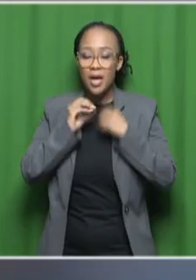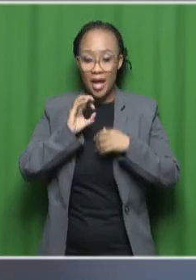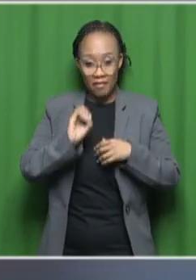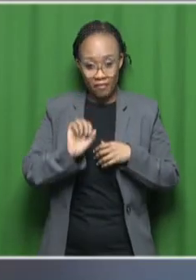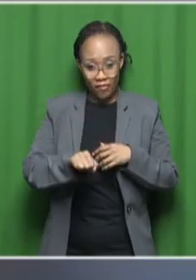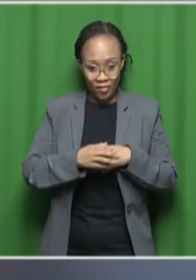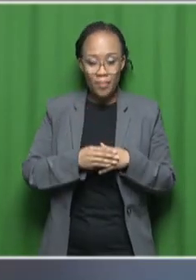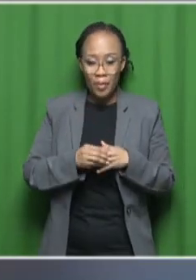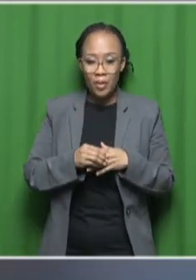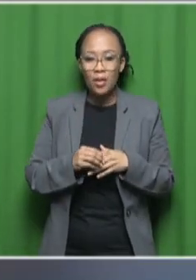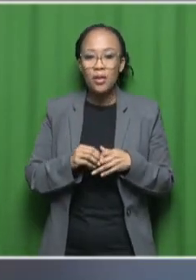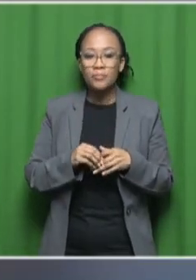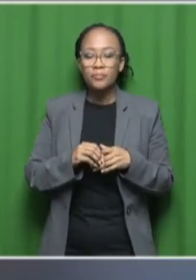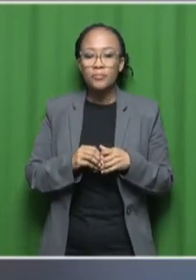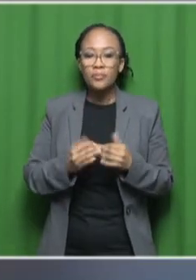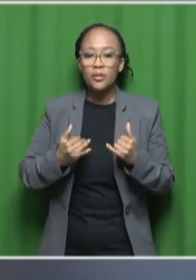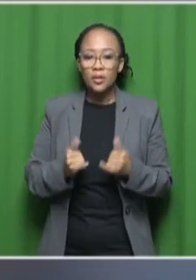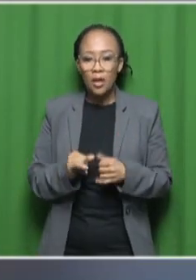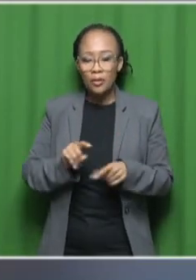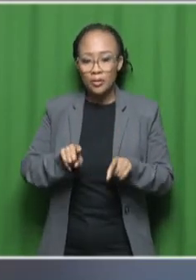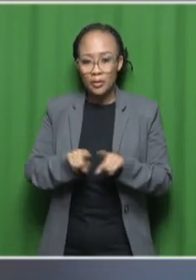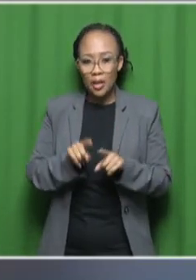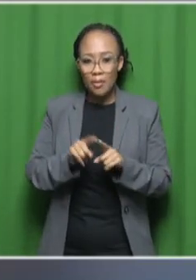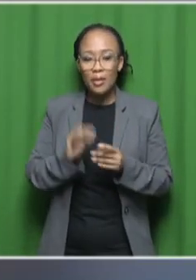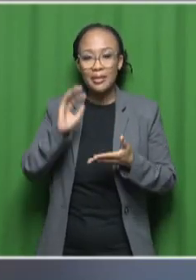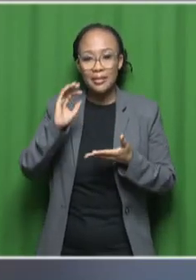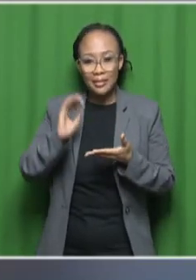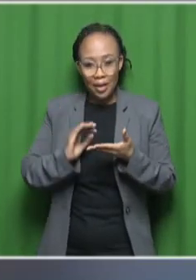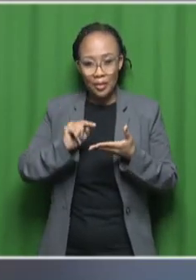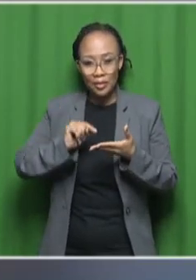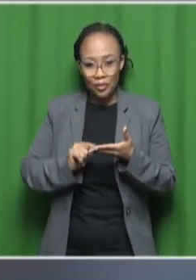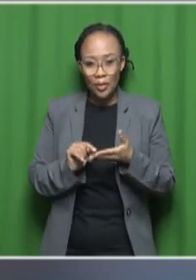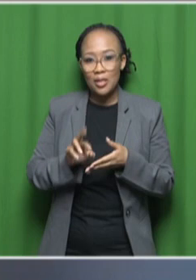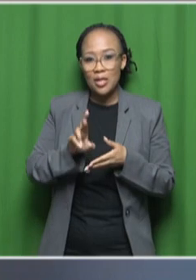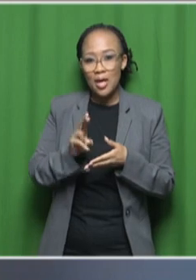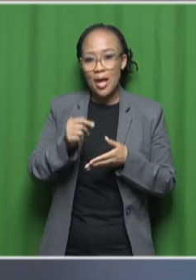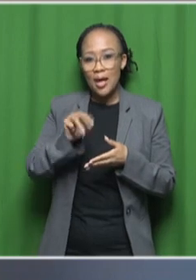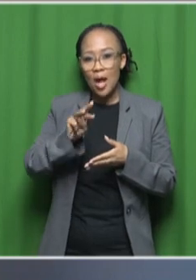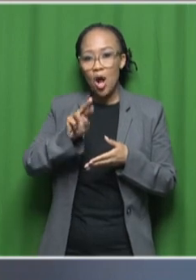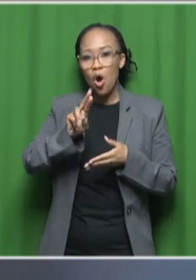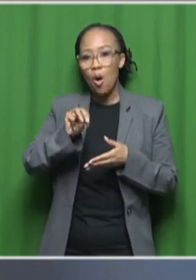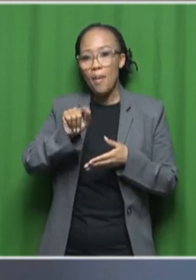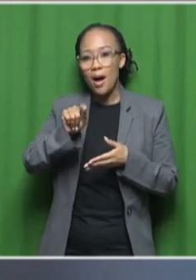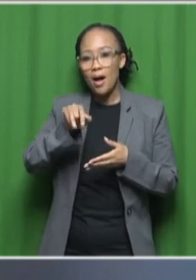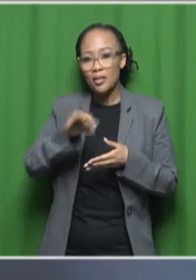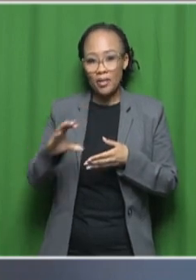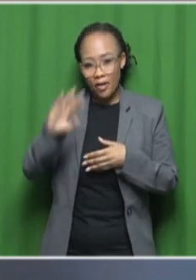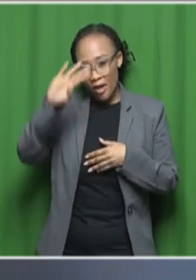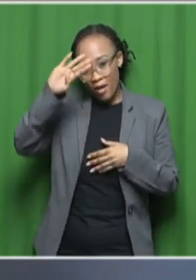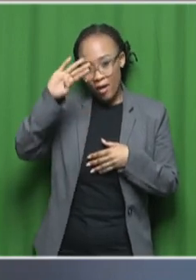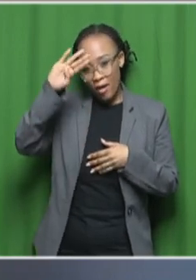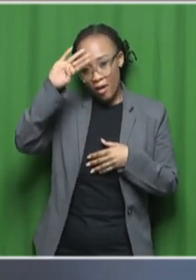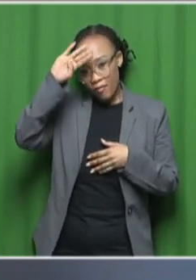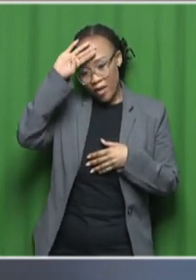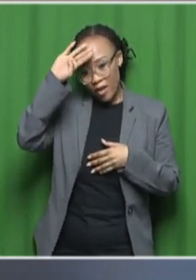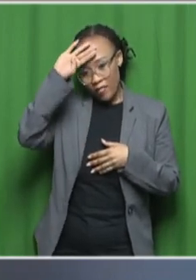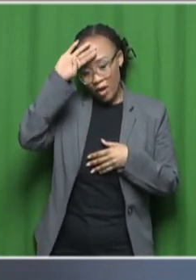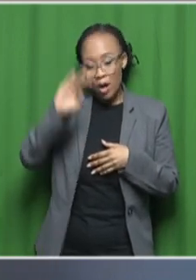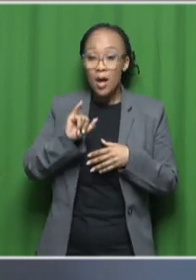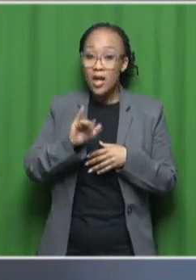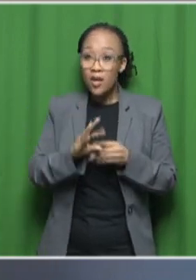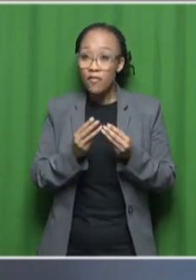really decreases the risk of developing rheumatic fever. But ultimately, if it's not treated, then we become